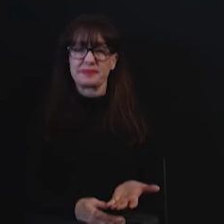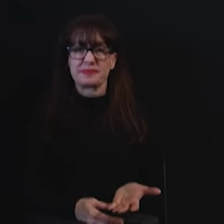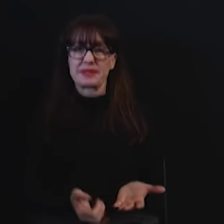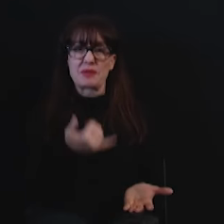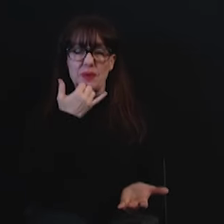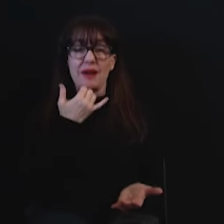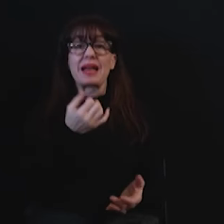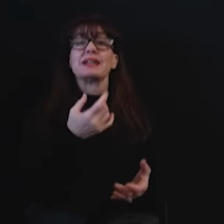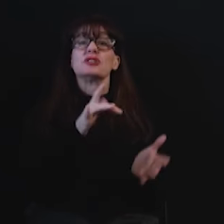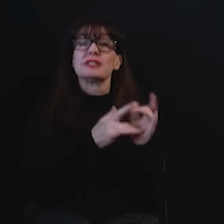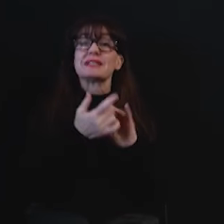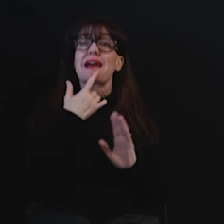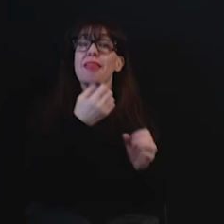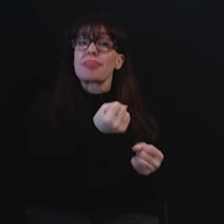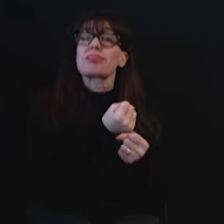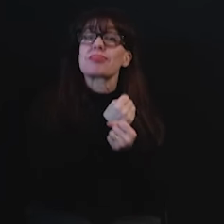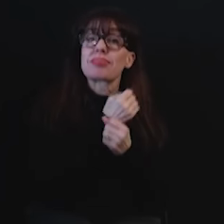He said, love me